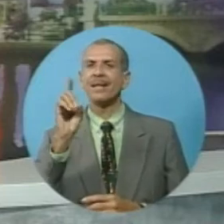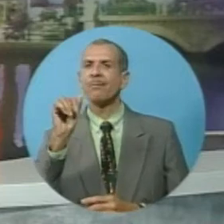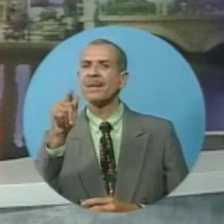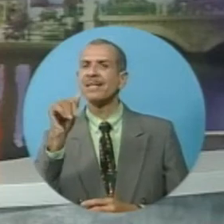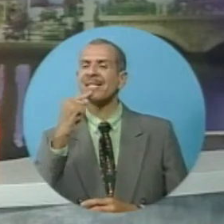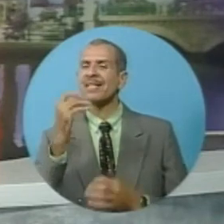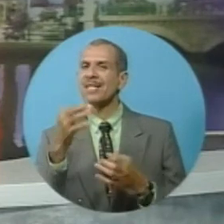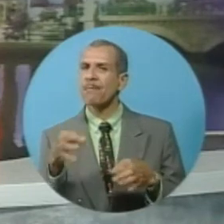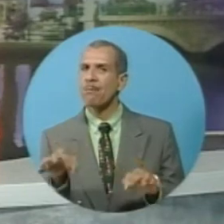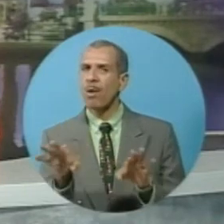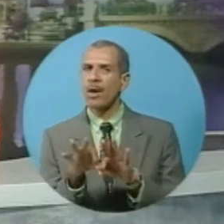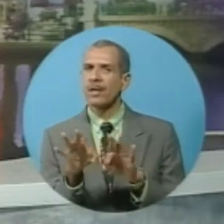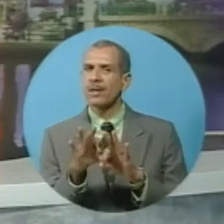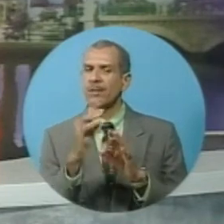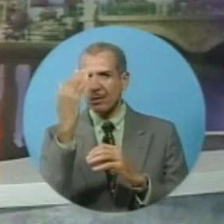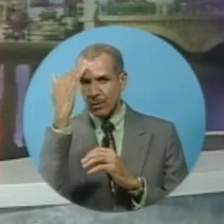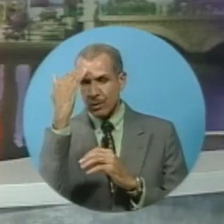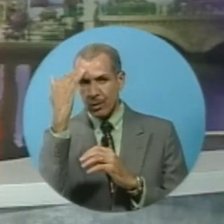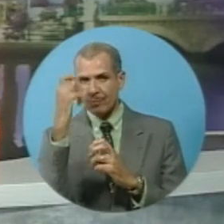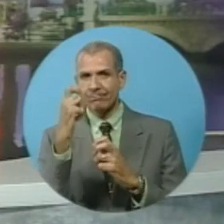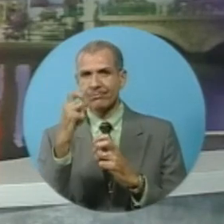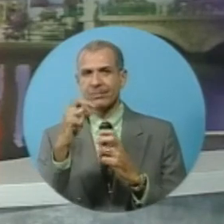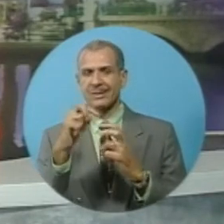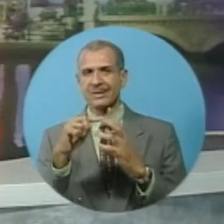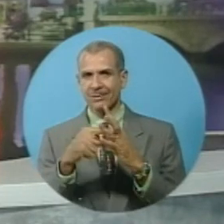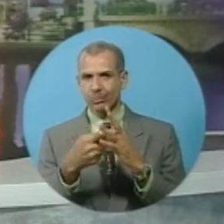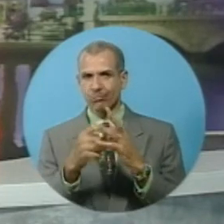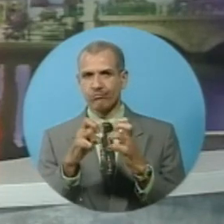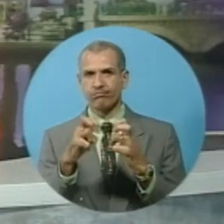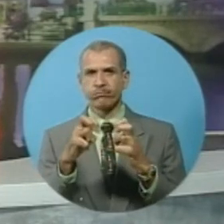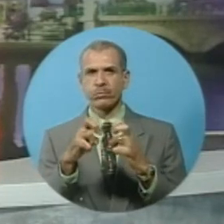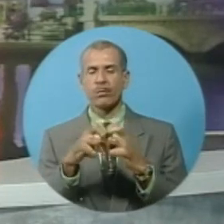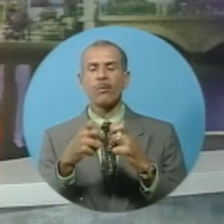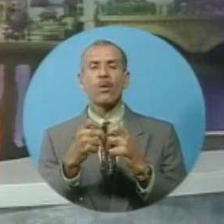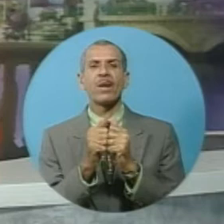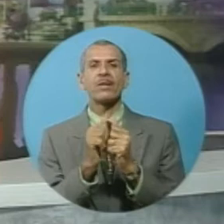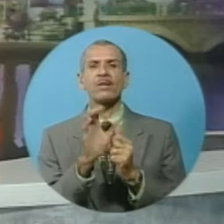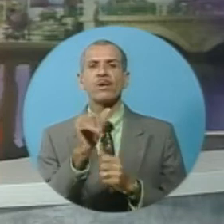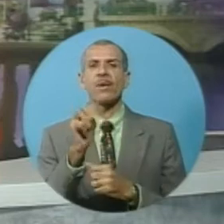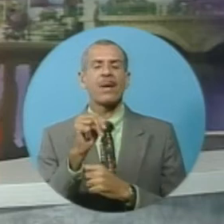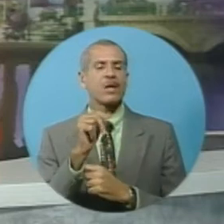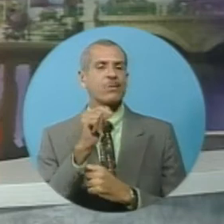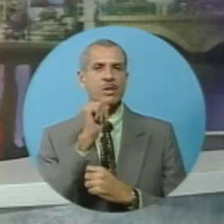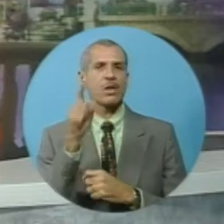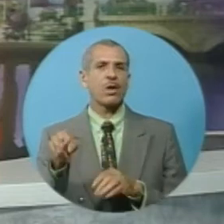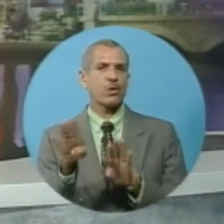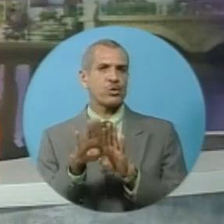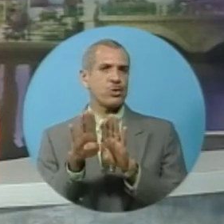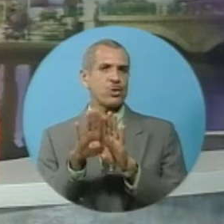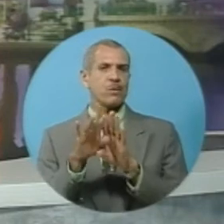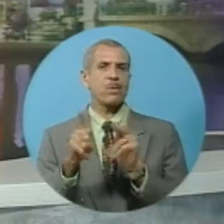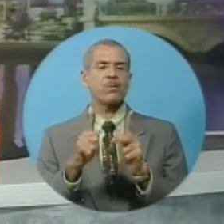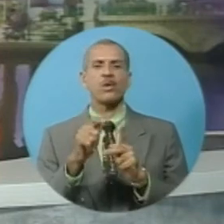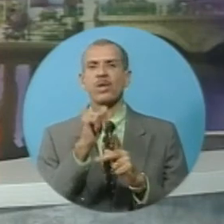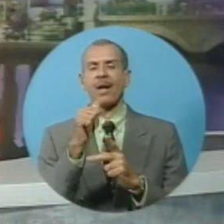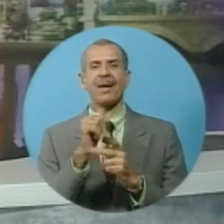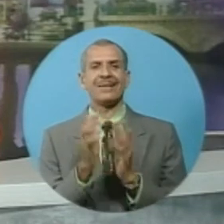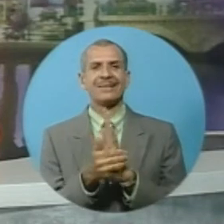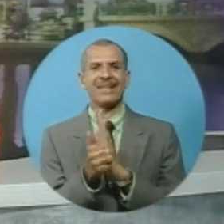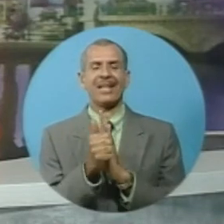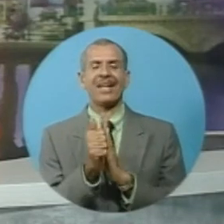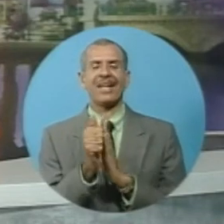important to identify the triggers of crime. She says society should never close the doors to those who are not academically